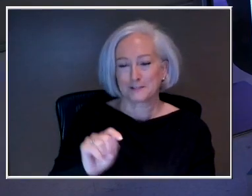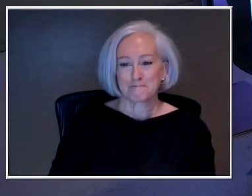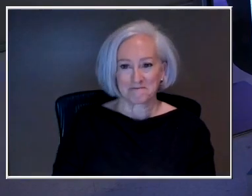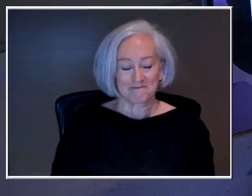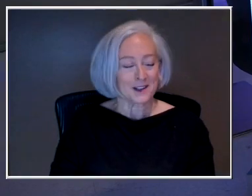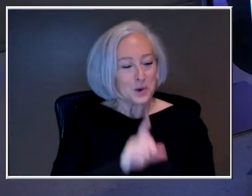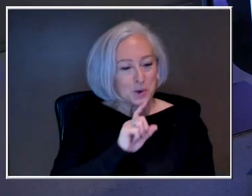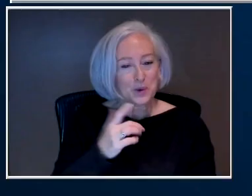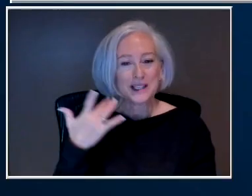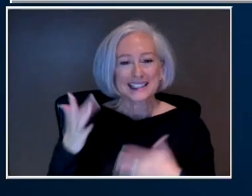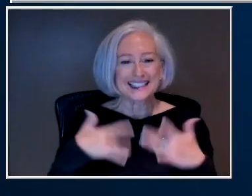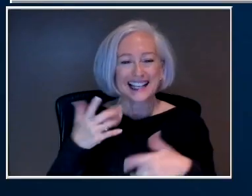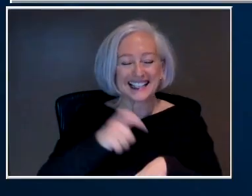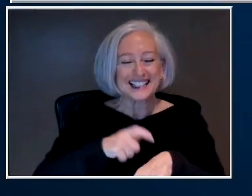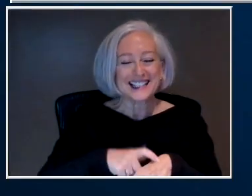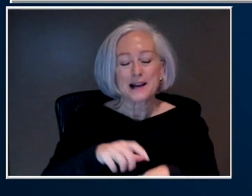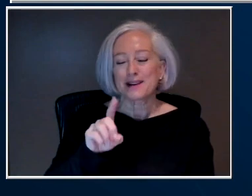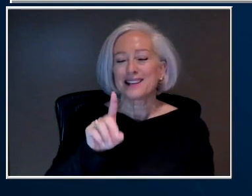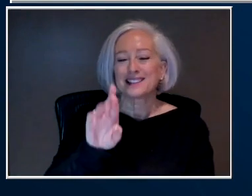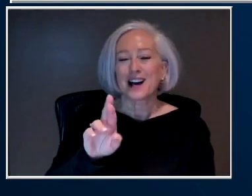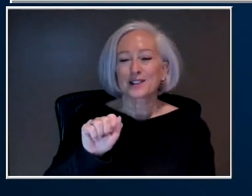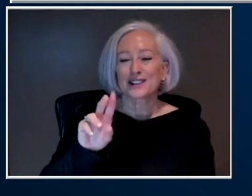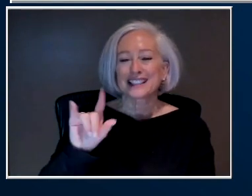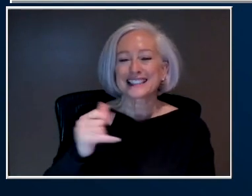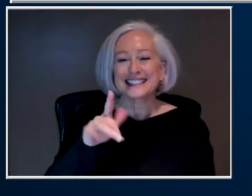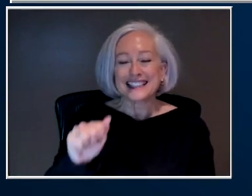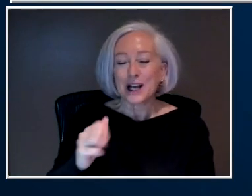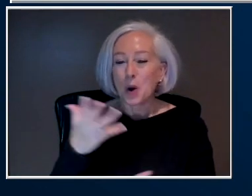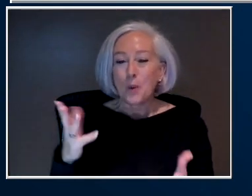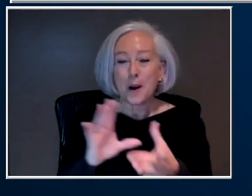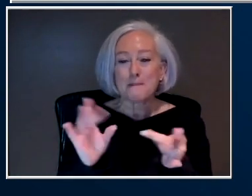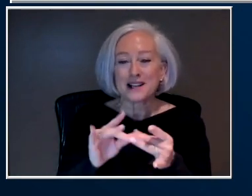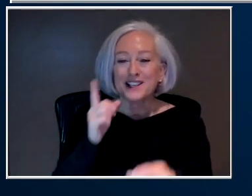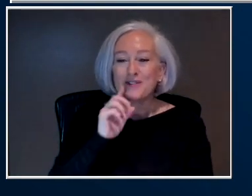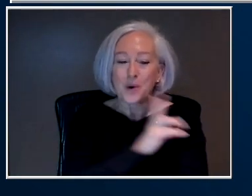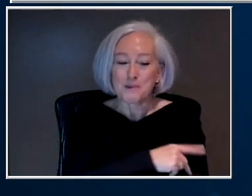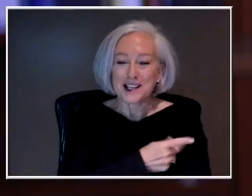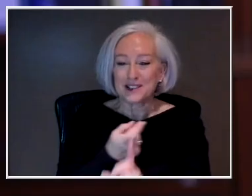Adiga, what message do you have for patients at Liberty Hospital right now?